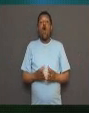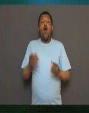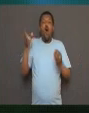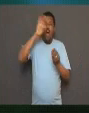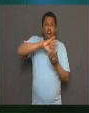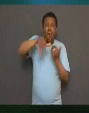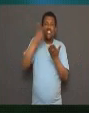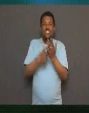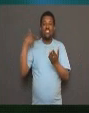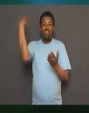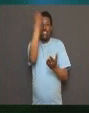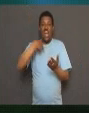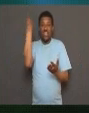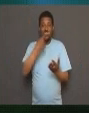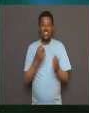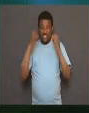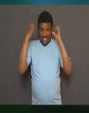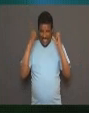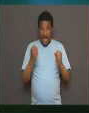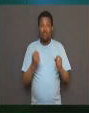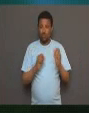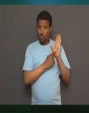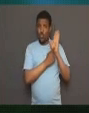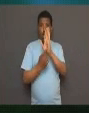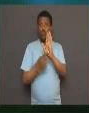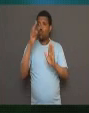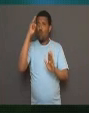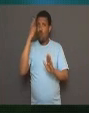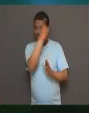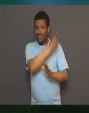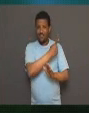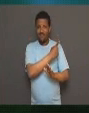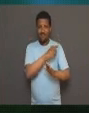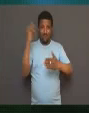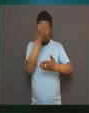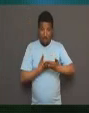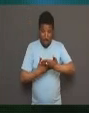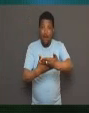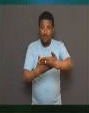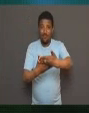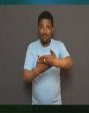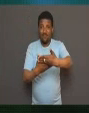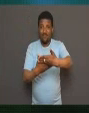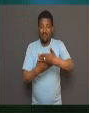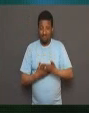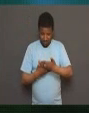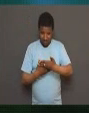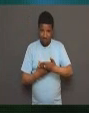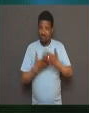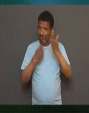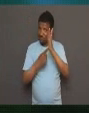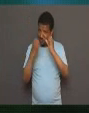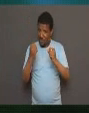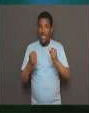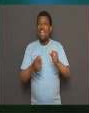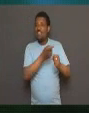of these features can be shown on one topographic map. There